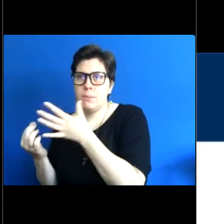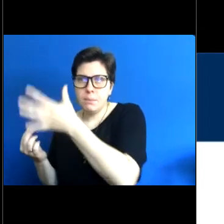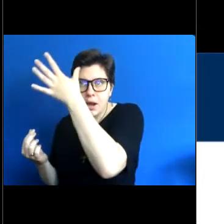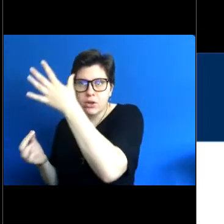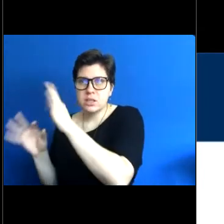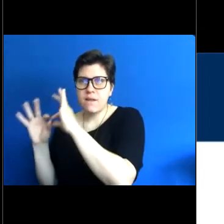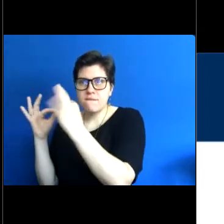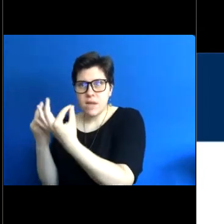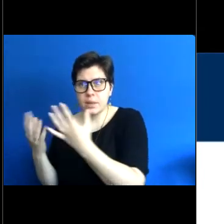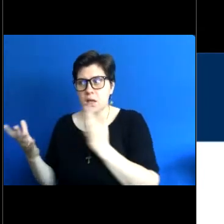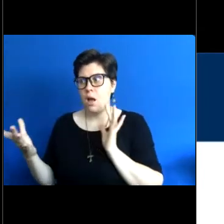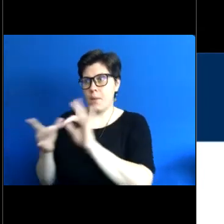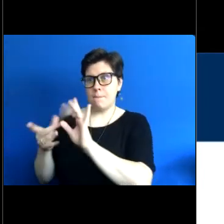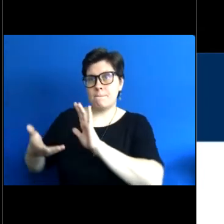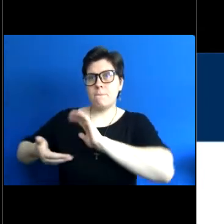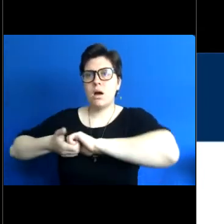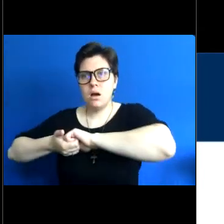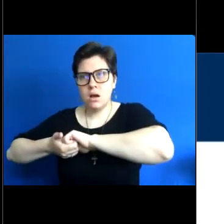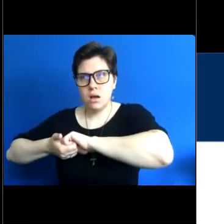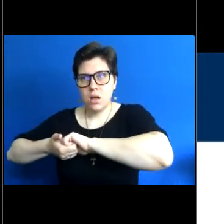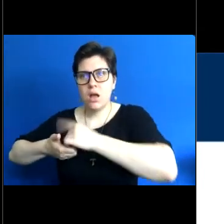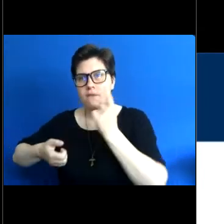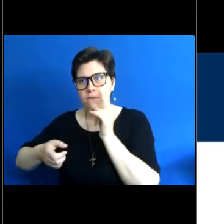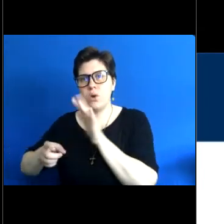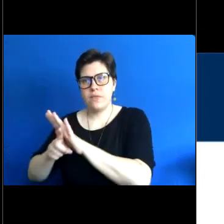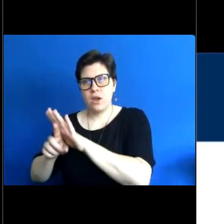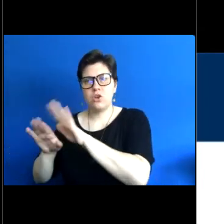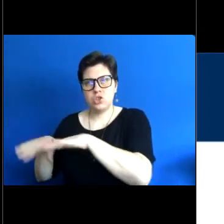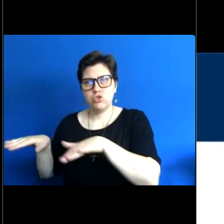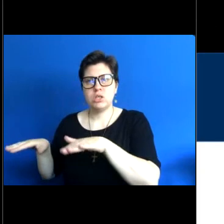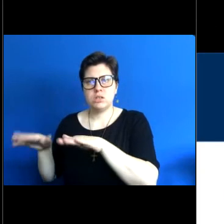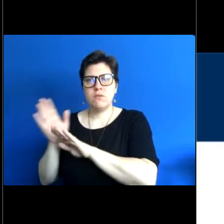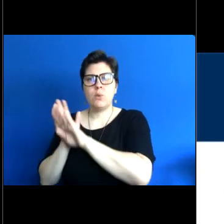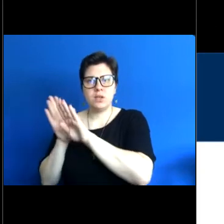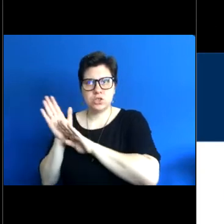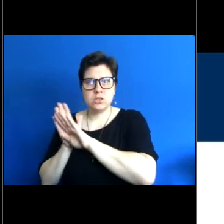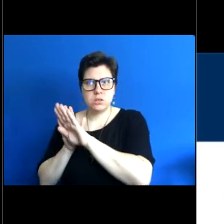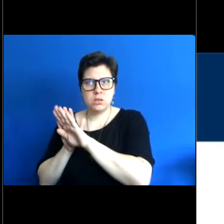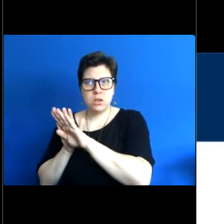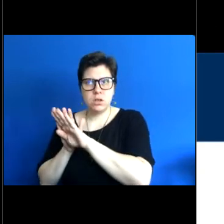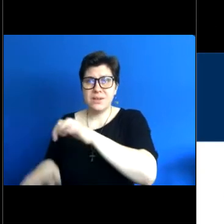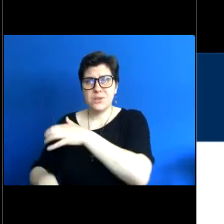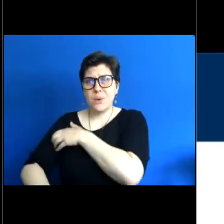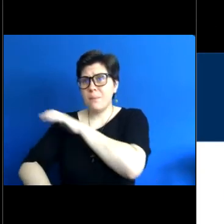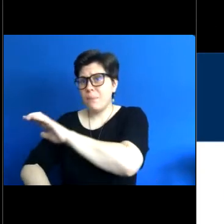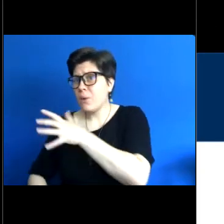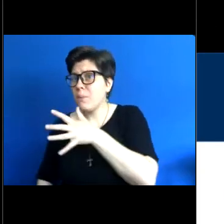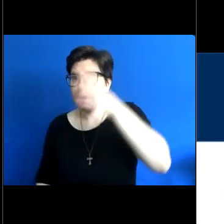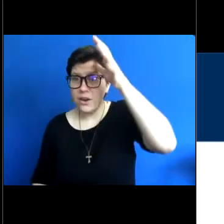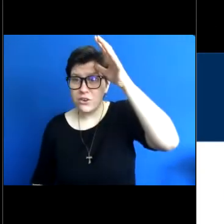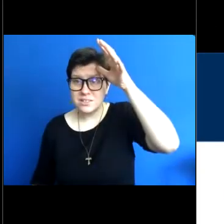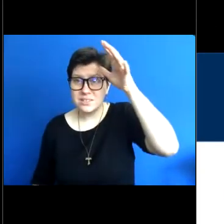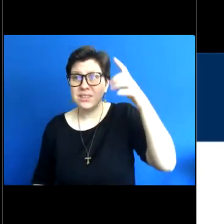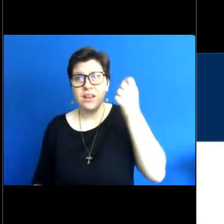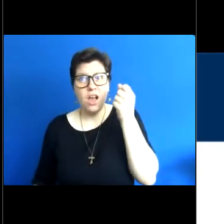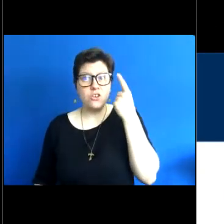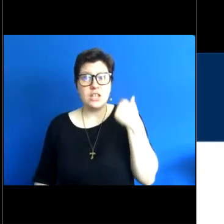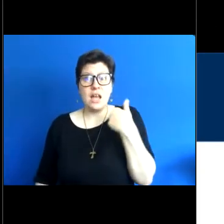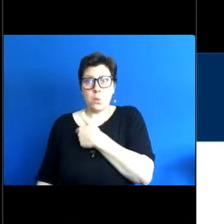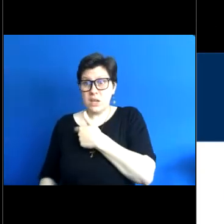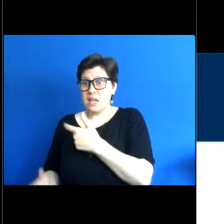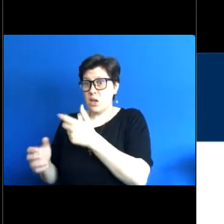in this mission of faith formation of their children? We need to really empower parents to understand that we need to work on this